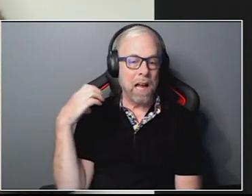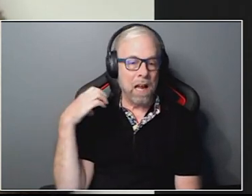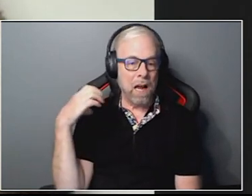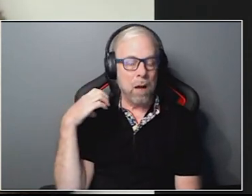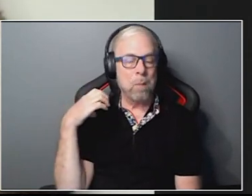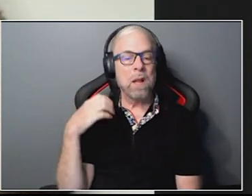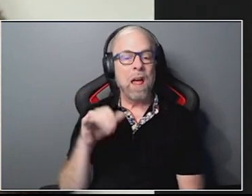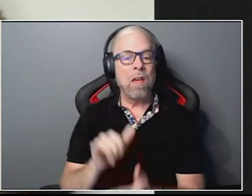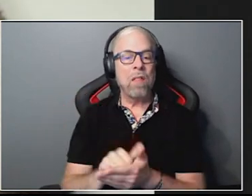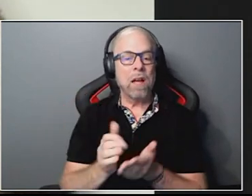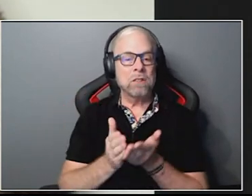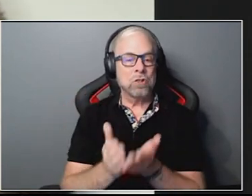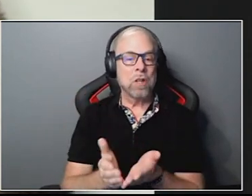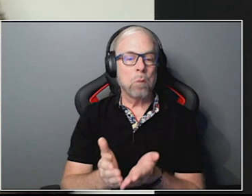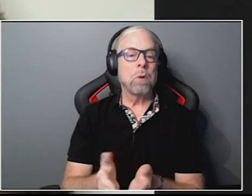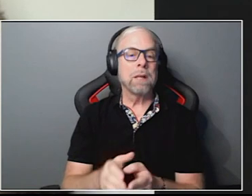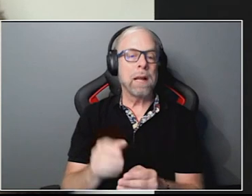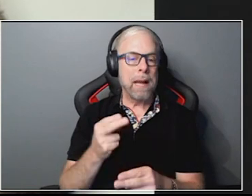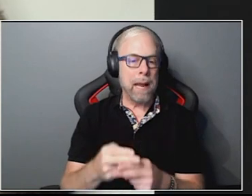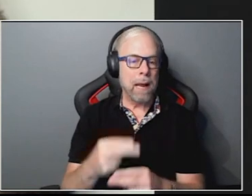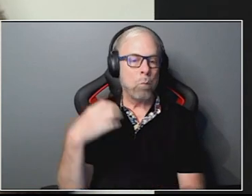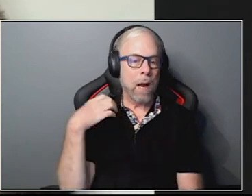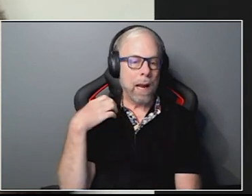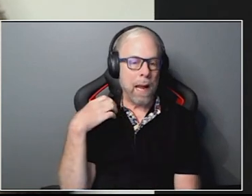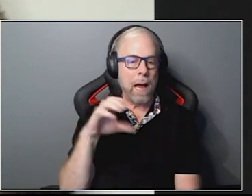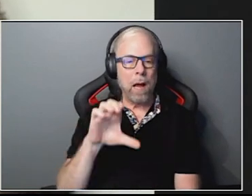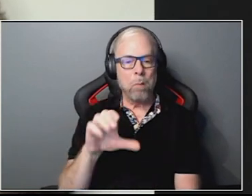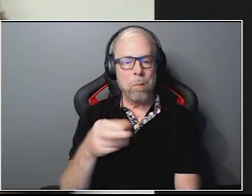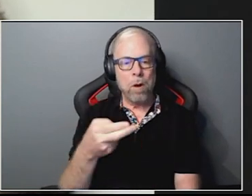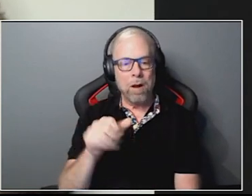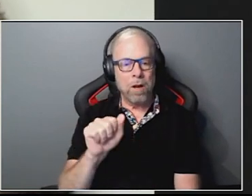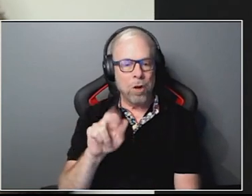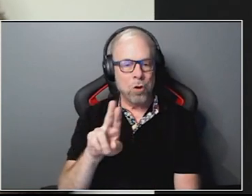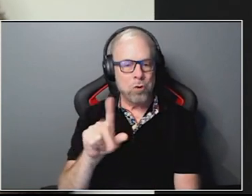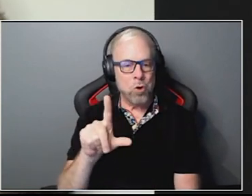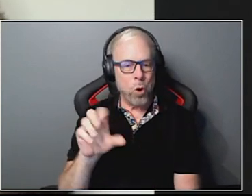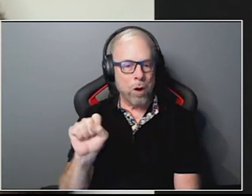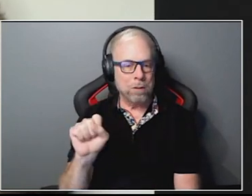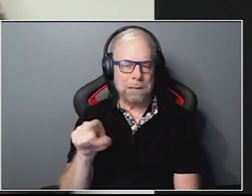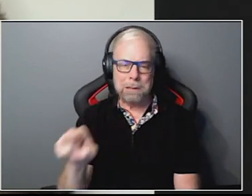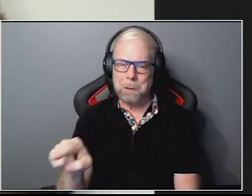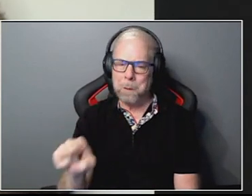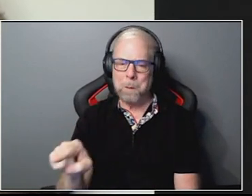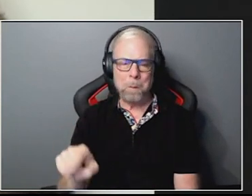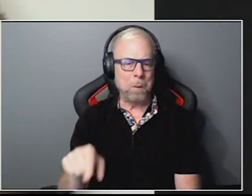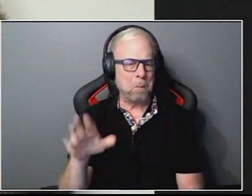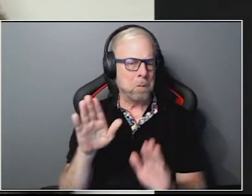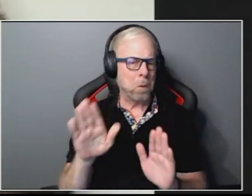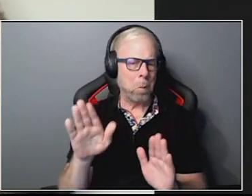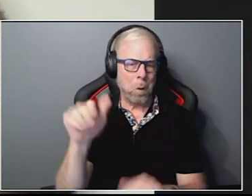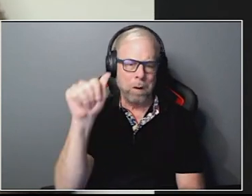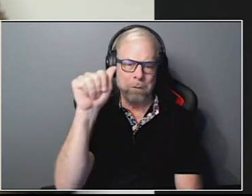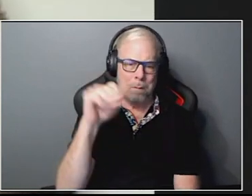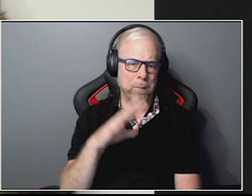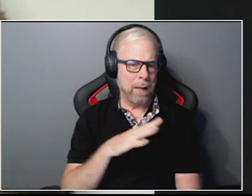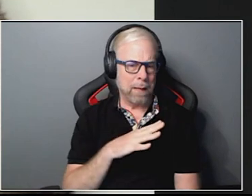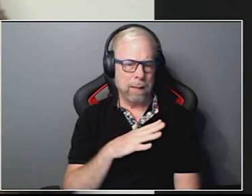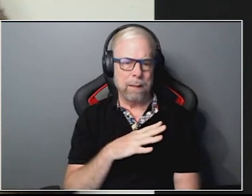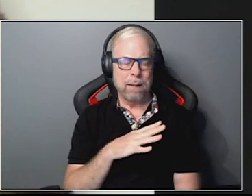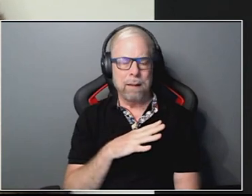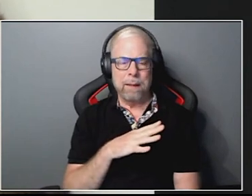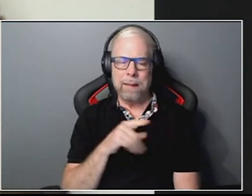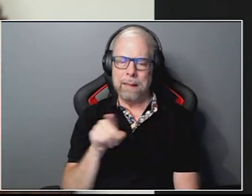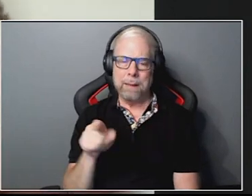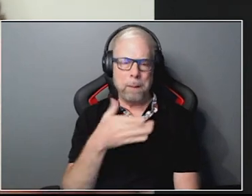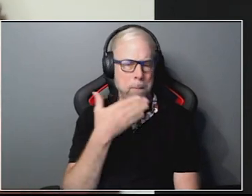Oh, what a wonderful man he was. He was absolutely the best.